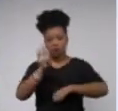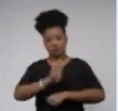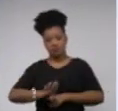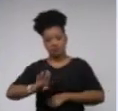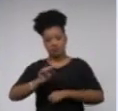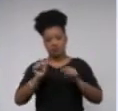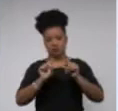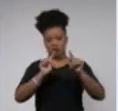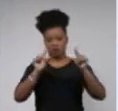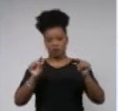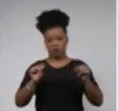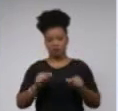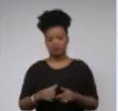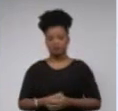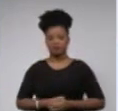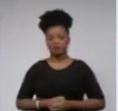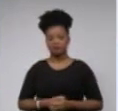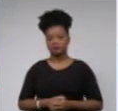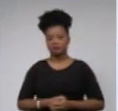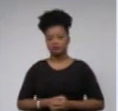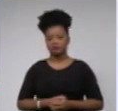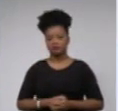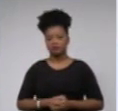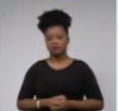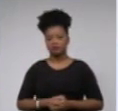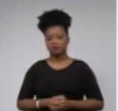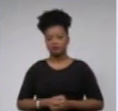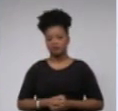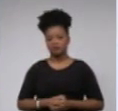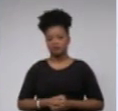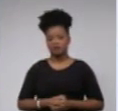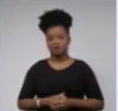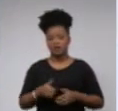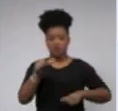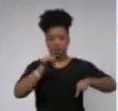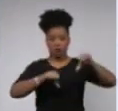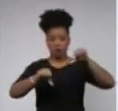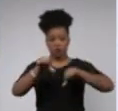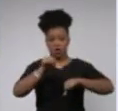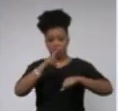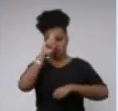7,625 at the molecular biology laboratories of our country,